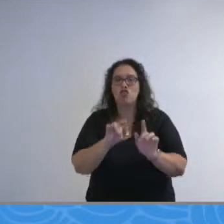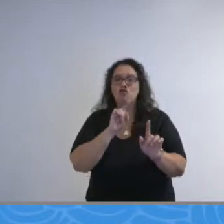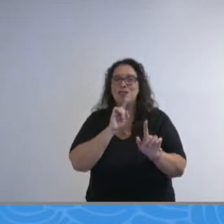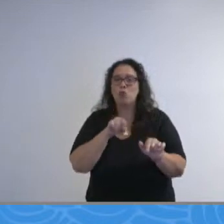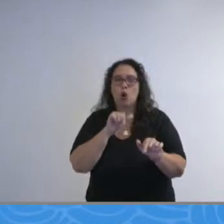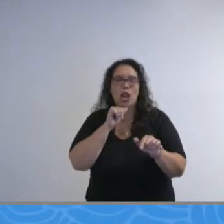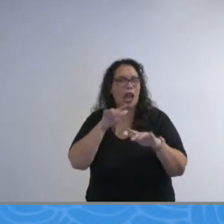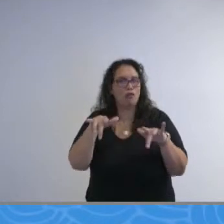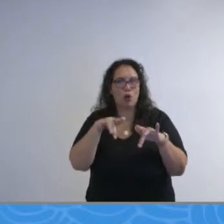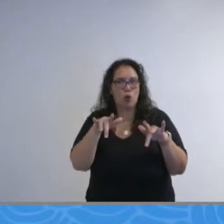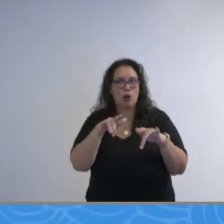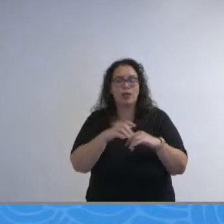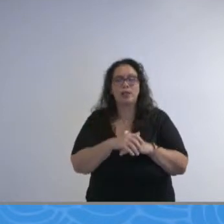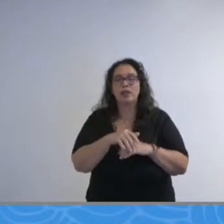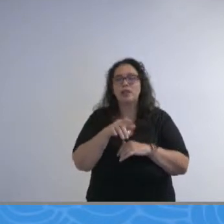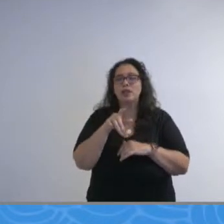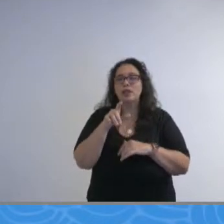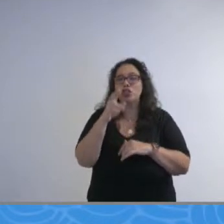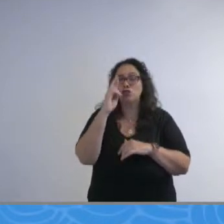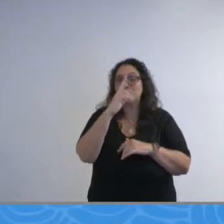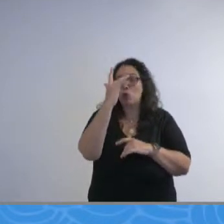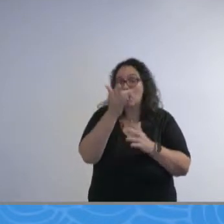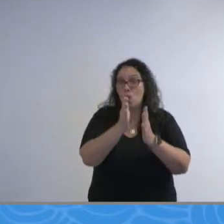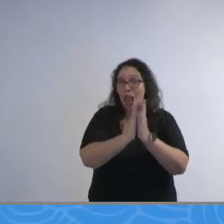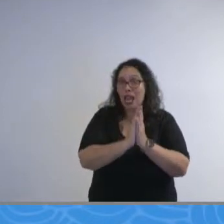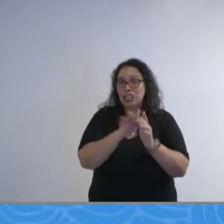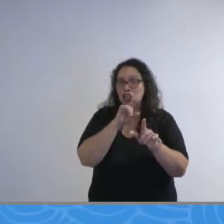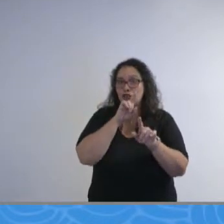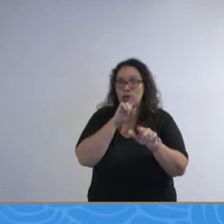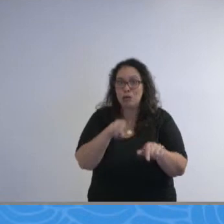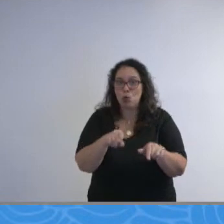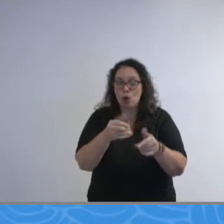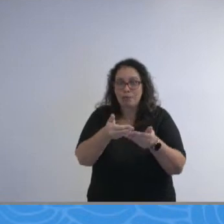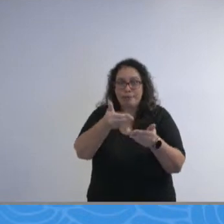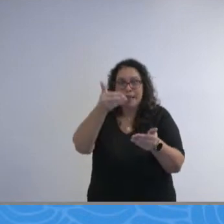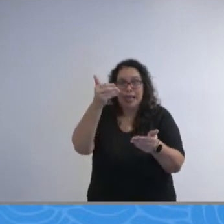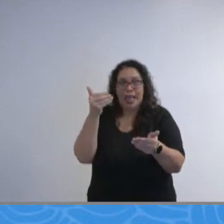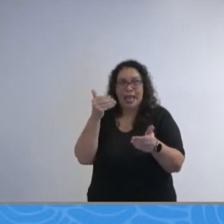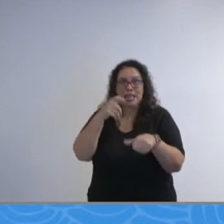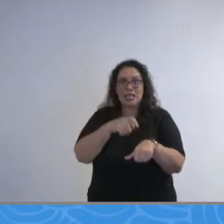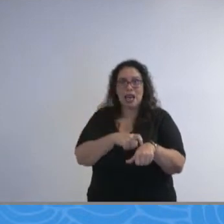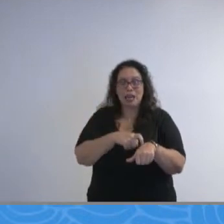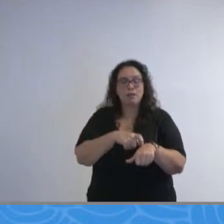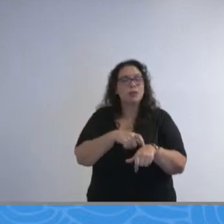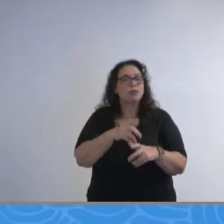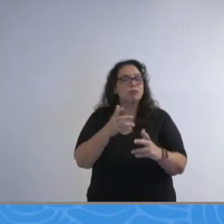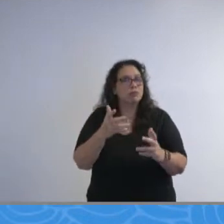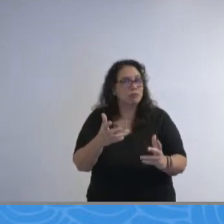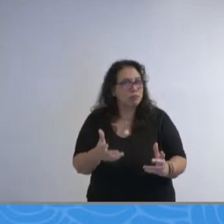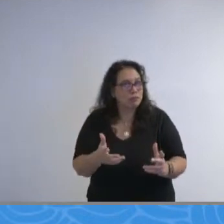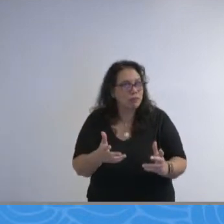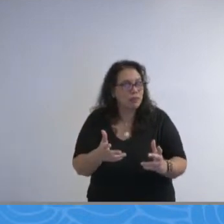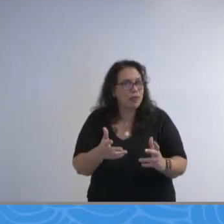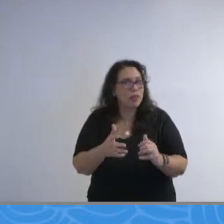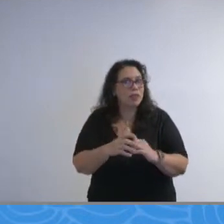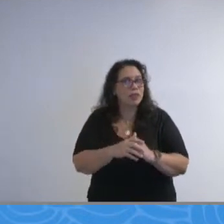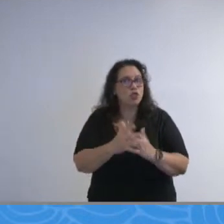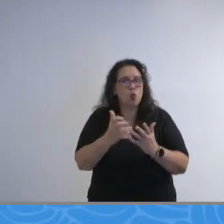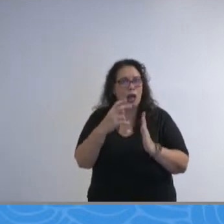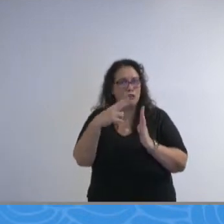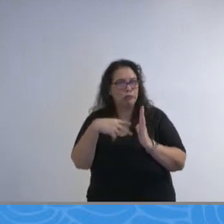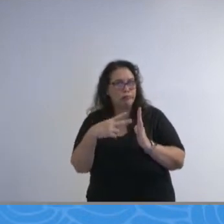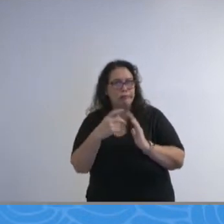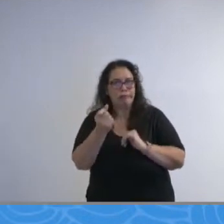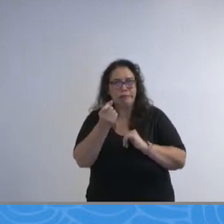understand the reports and their results. You could also use the task services to